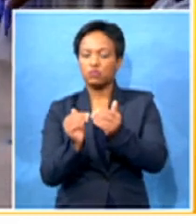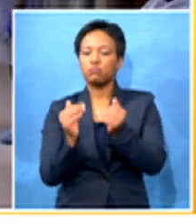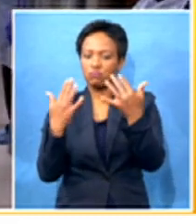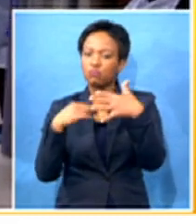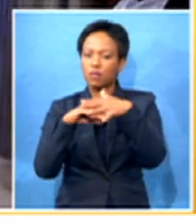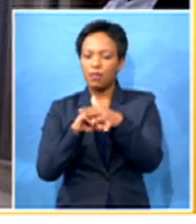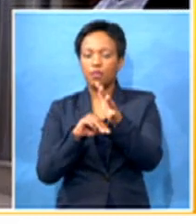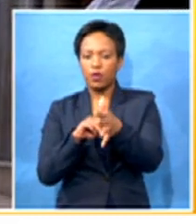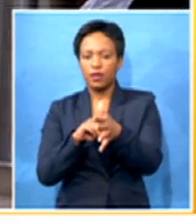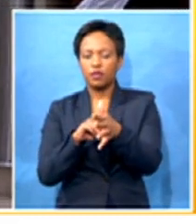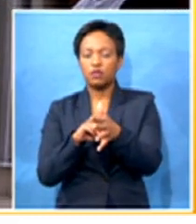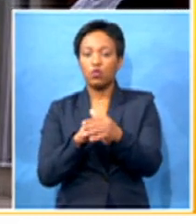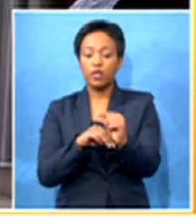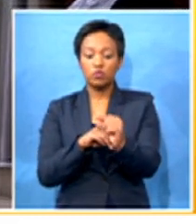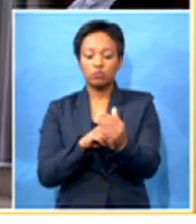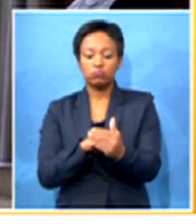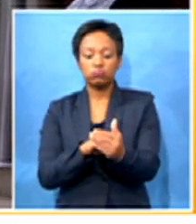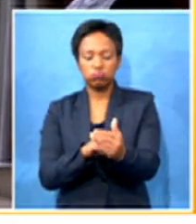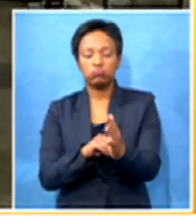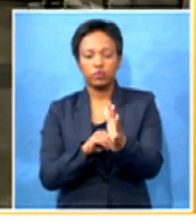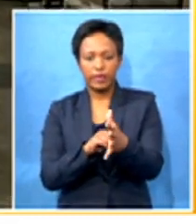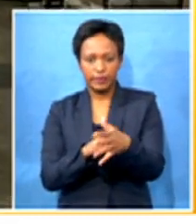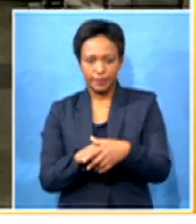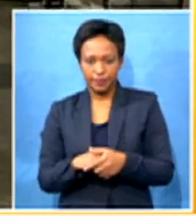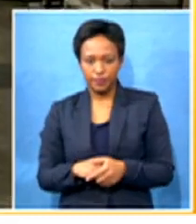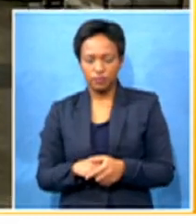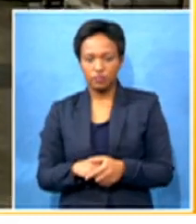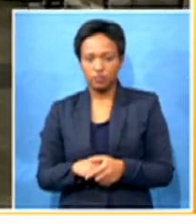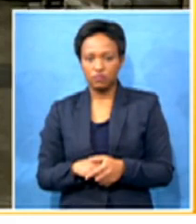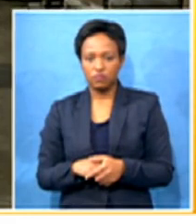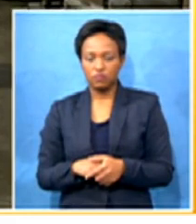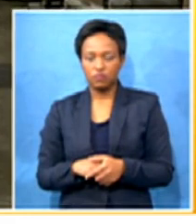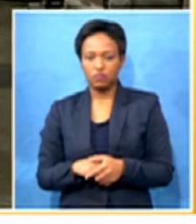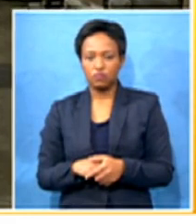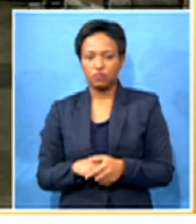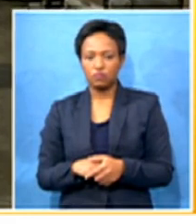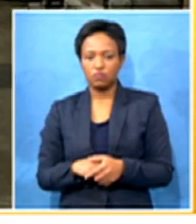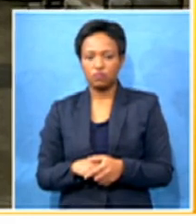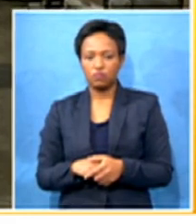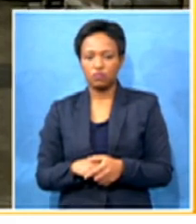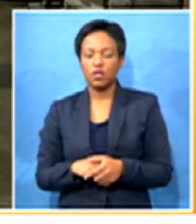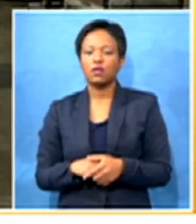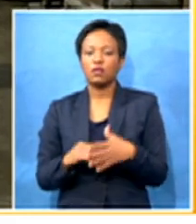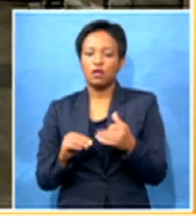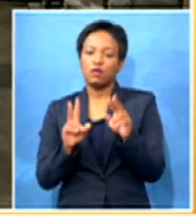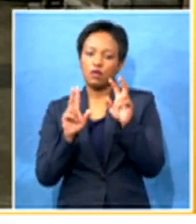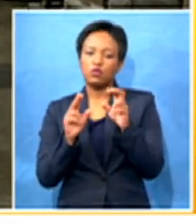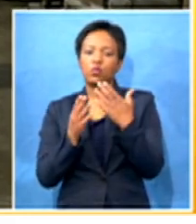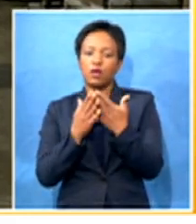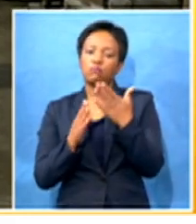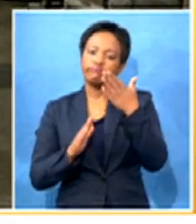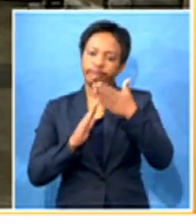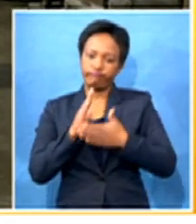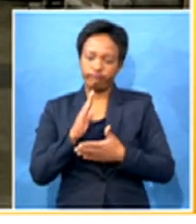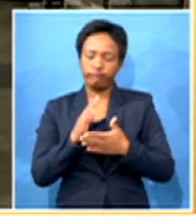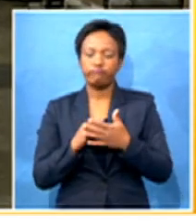with as soon as possible, so that we put the matter at rest.